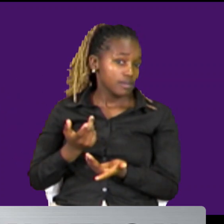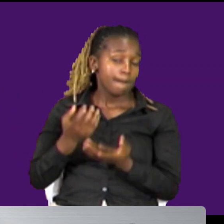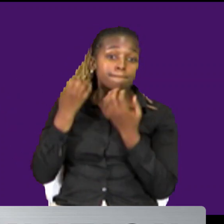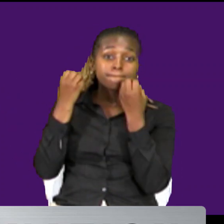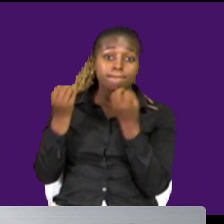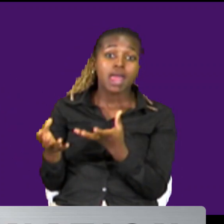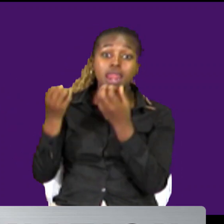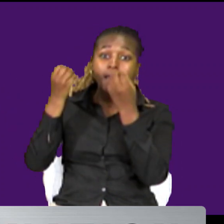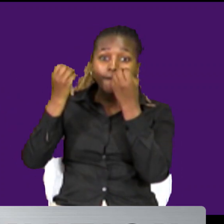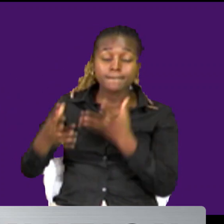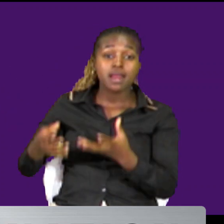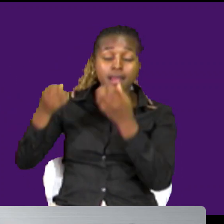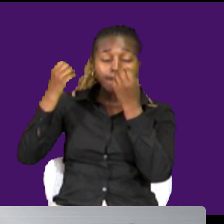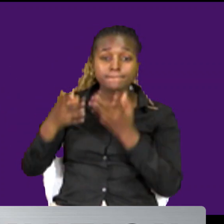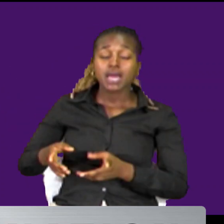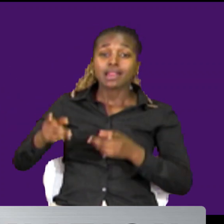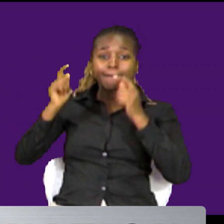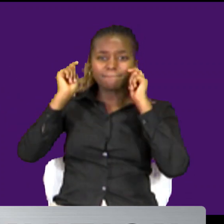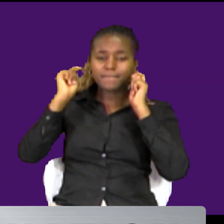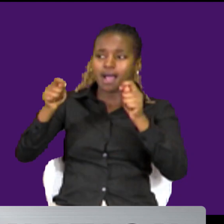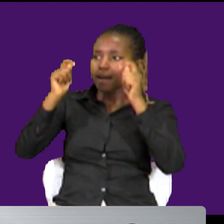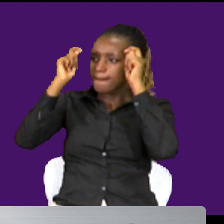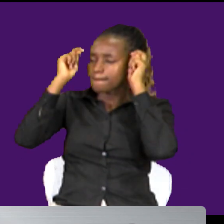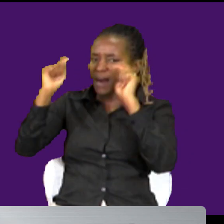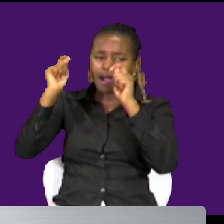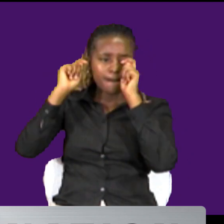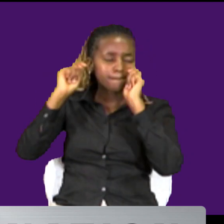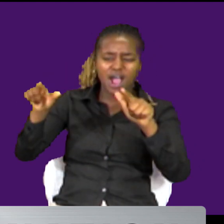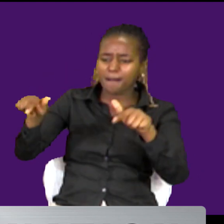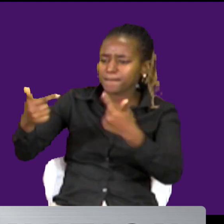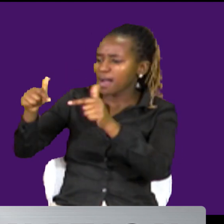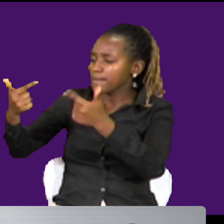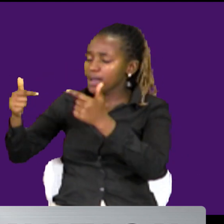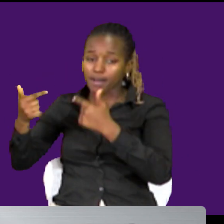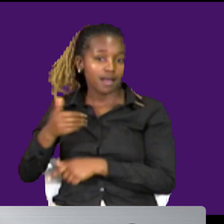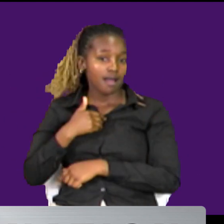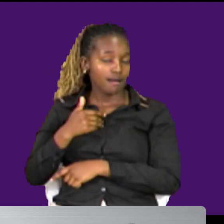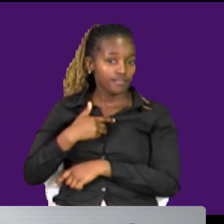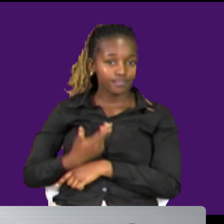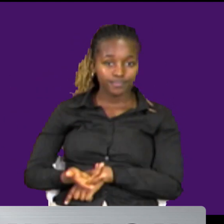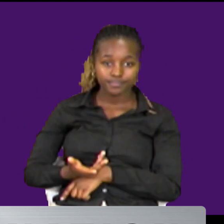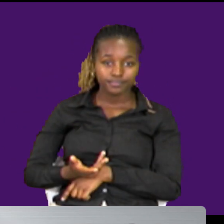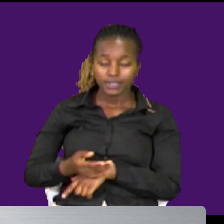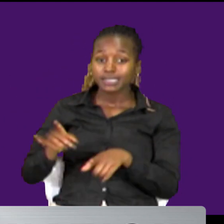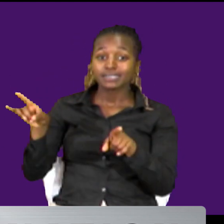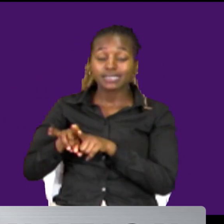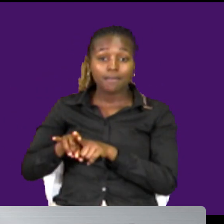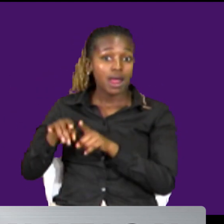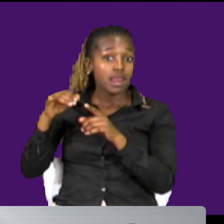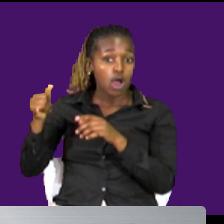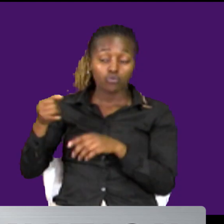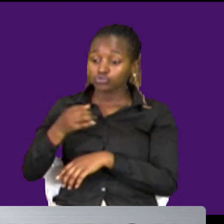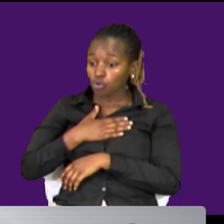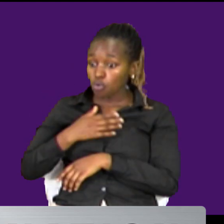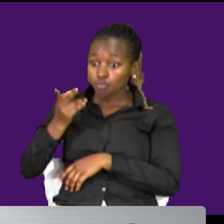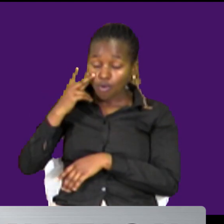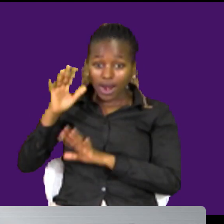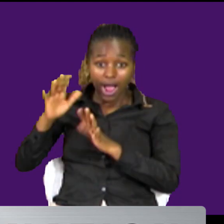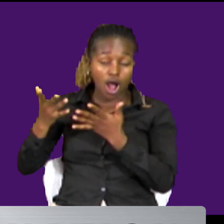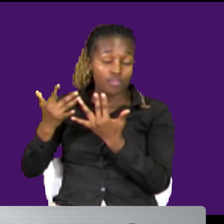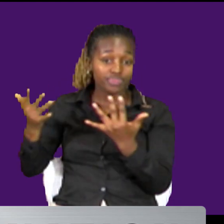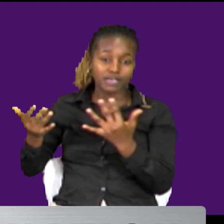many riots, and it took a process. It's almost becoming similar to what's happening. Are we